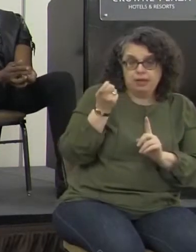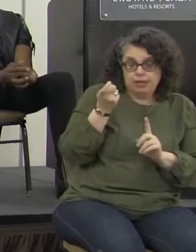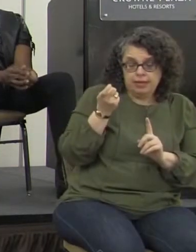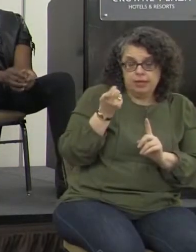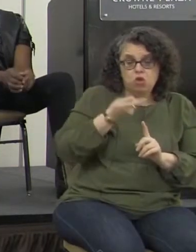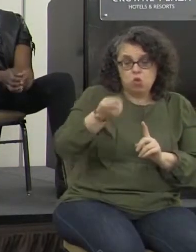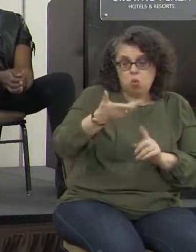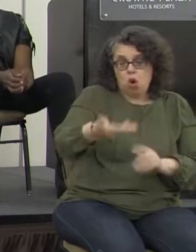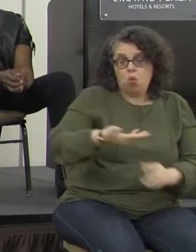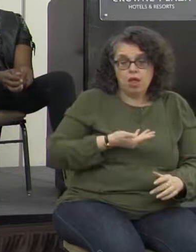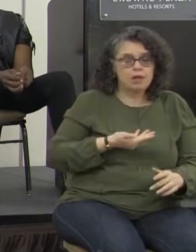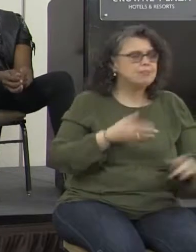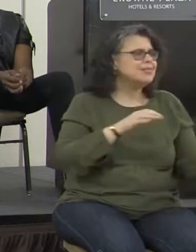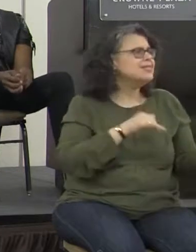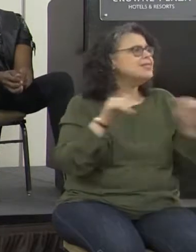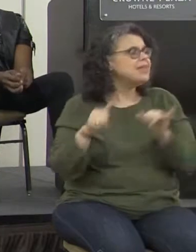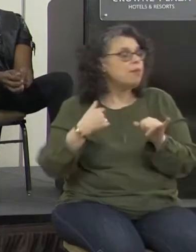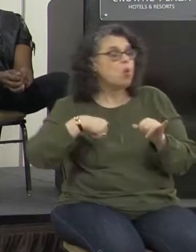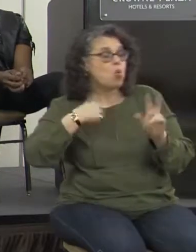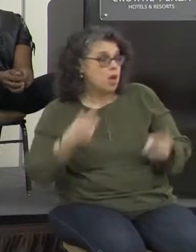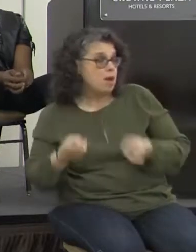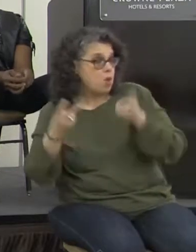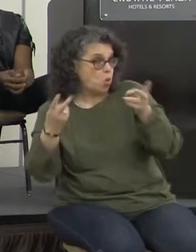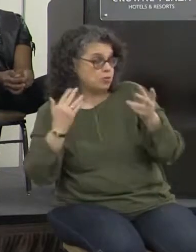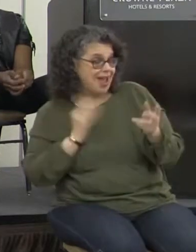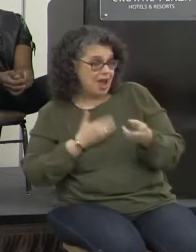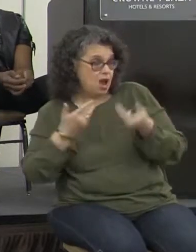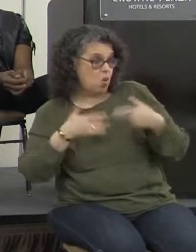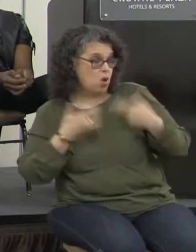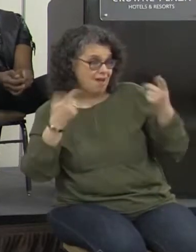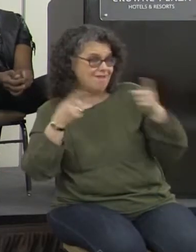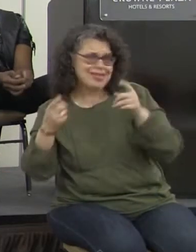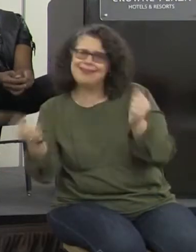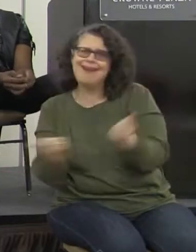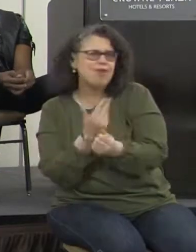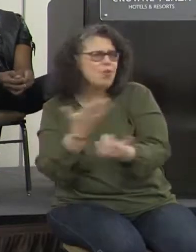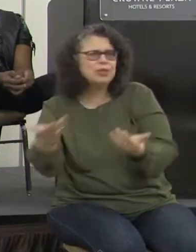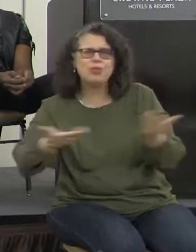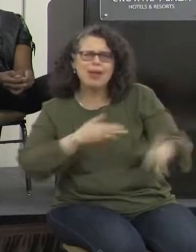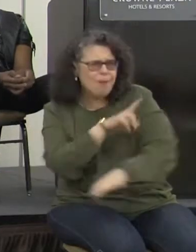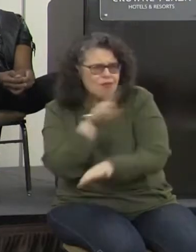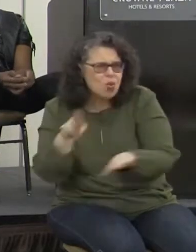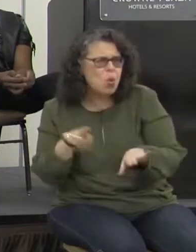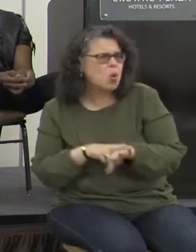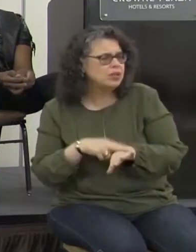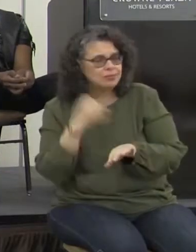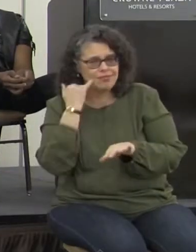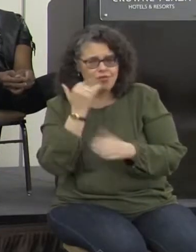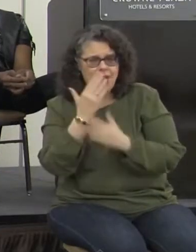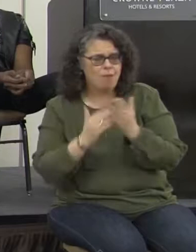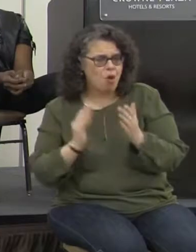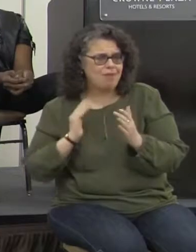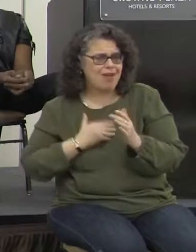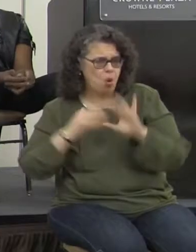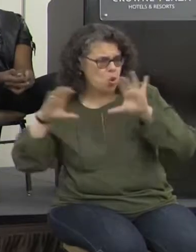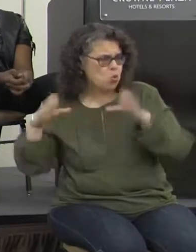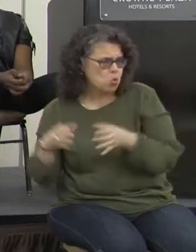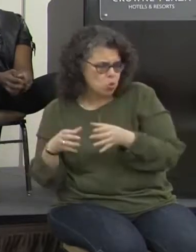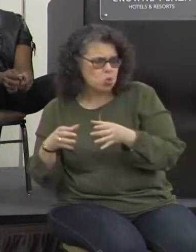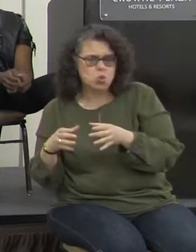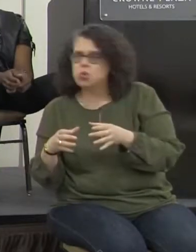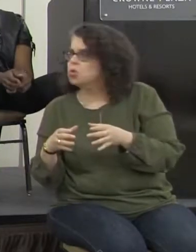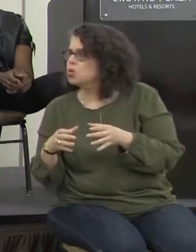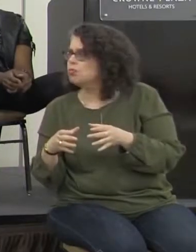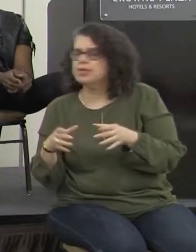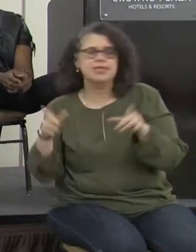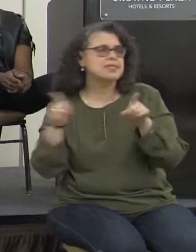you are welcome. In the same way that when we post events, well, of course everyone's welcome. But if you're not part of that group, in the same way that